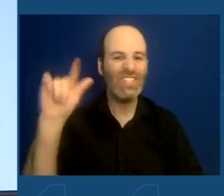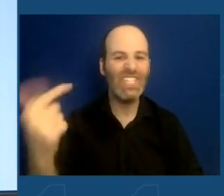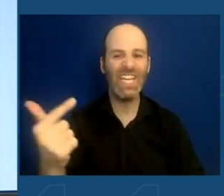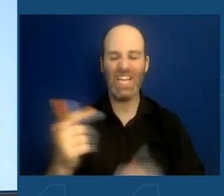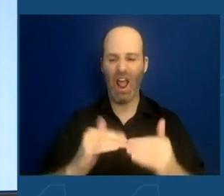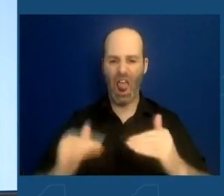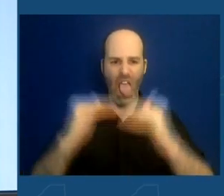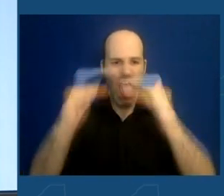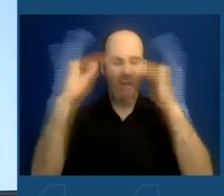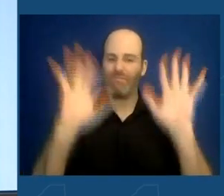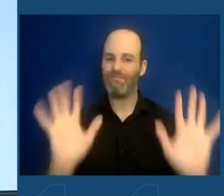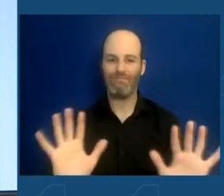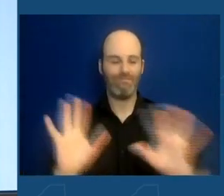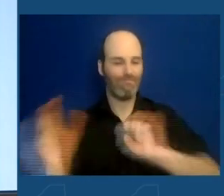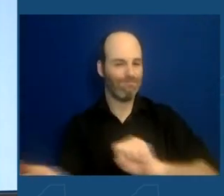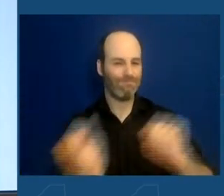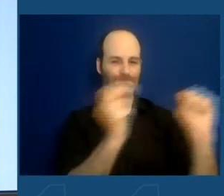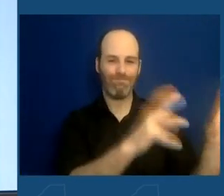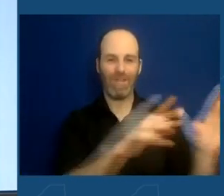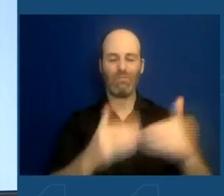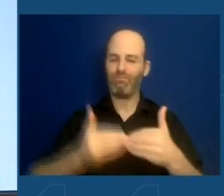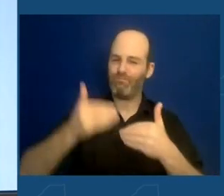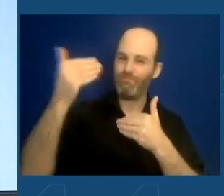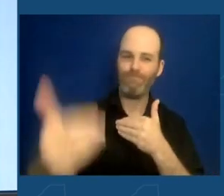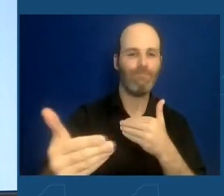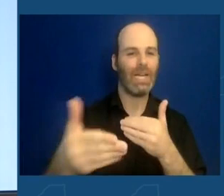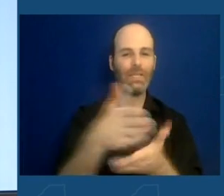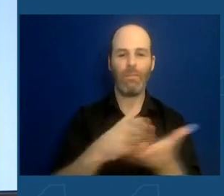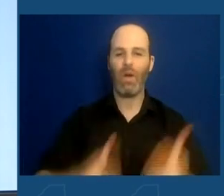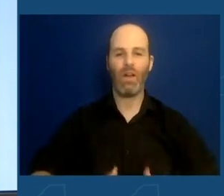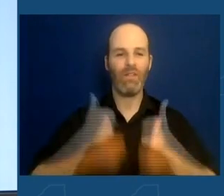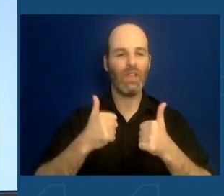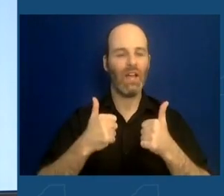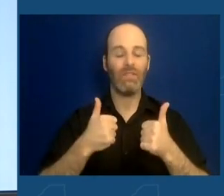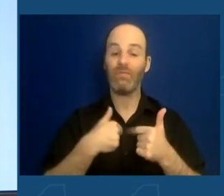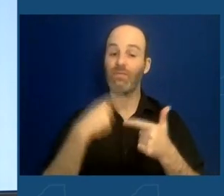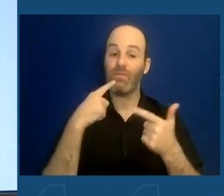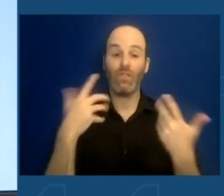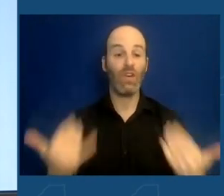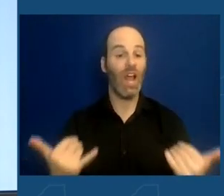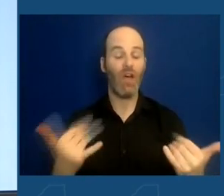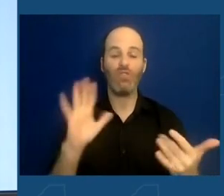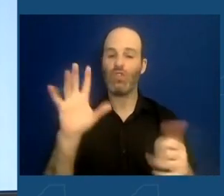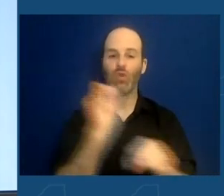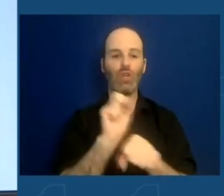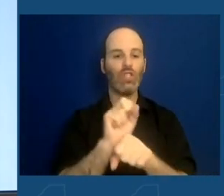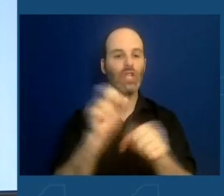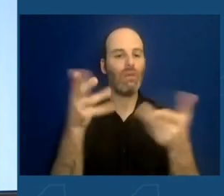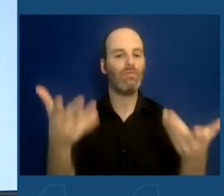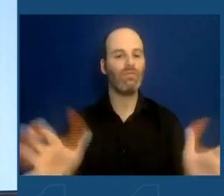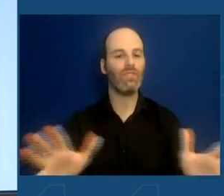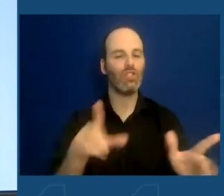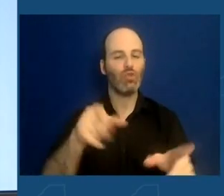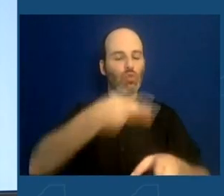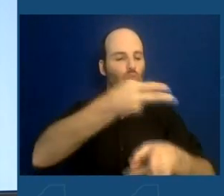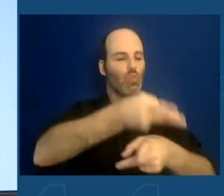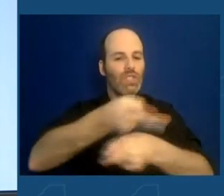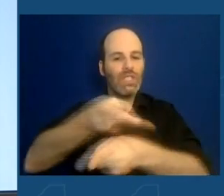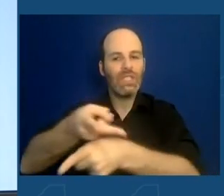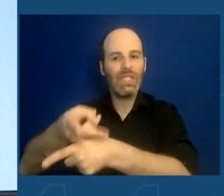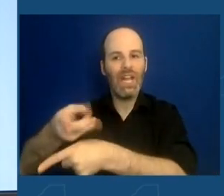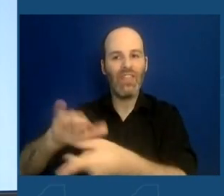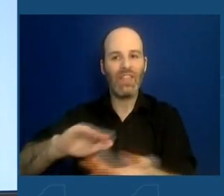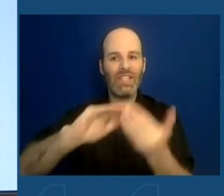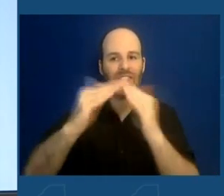Until the next chapter. But for now, you've done your jobs. You are the caretakers of a community with a lot